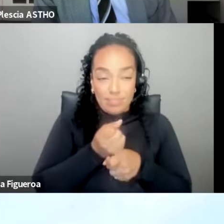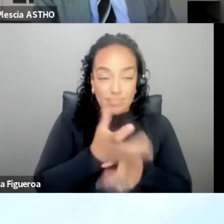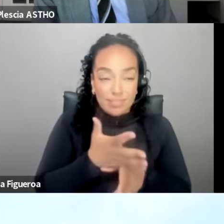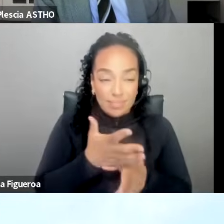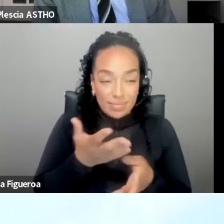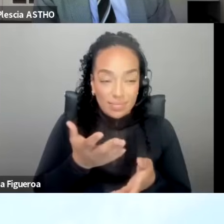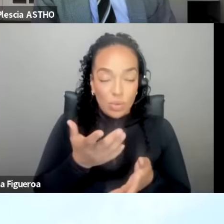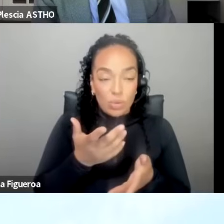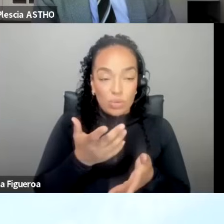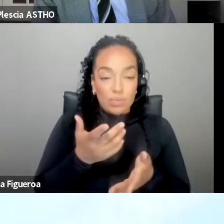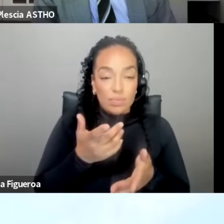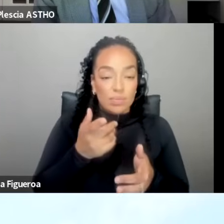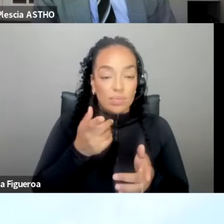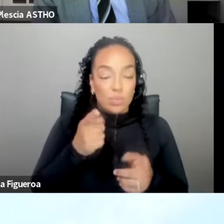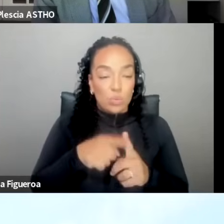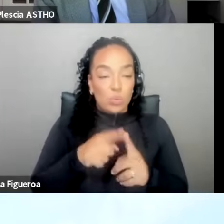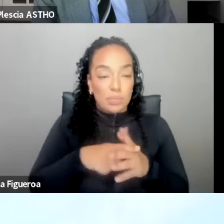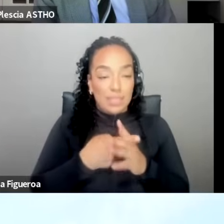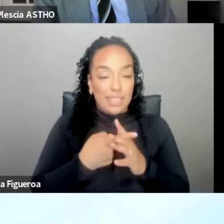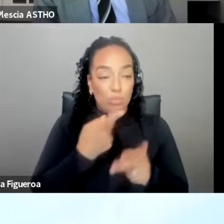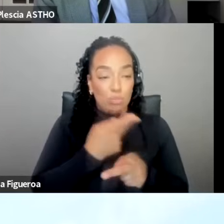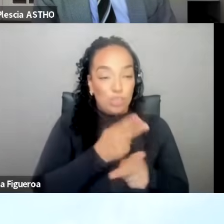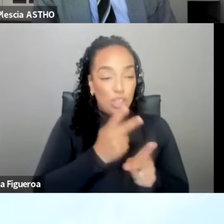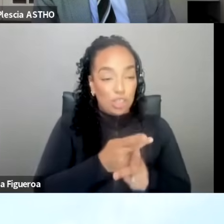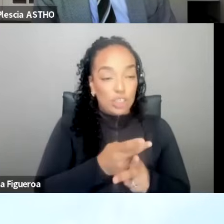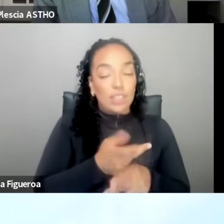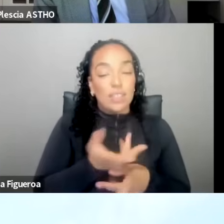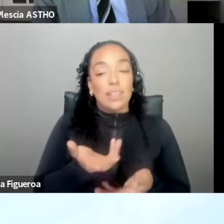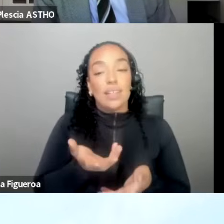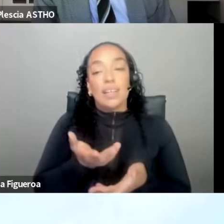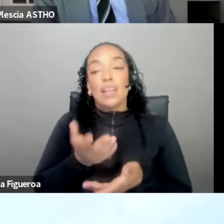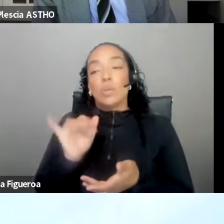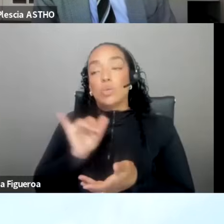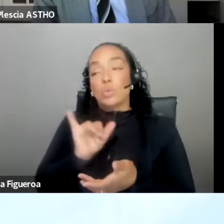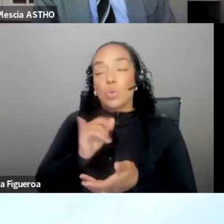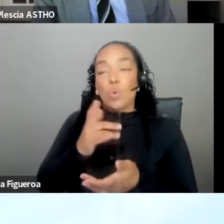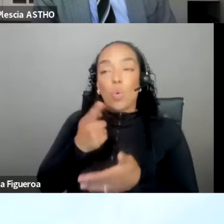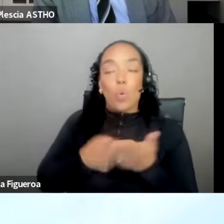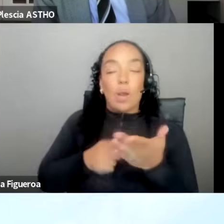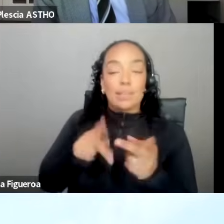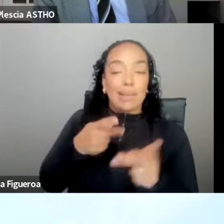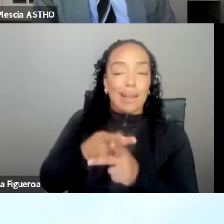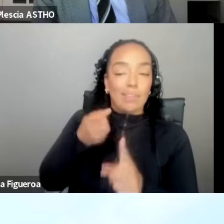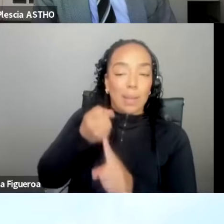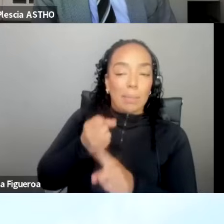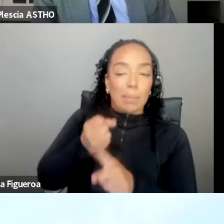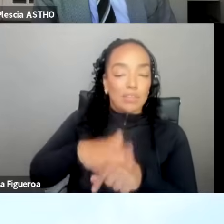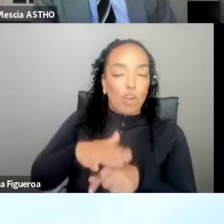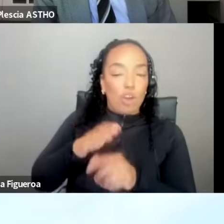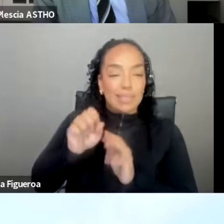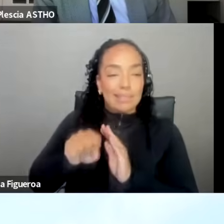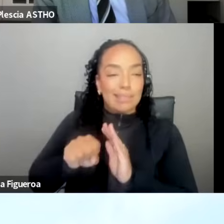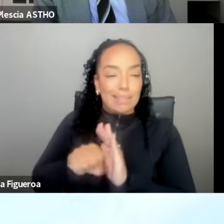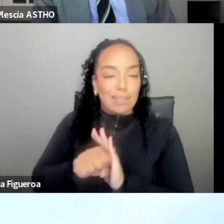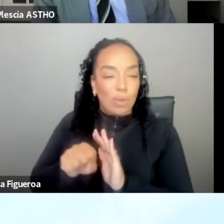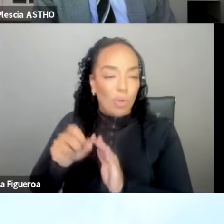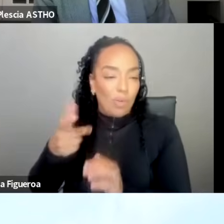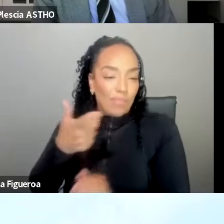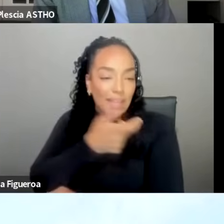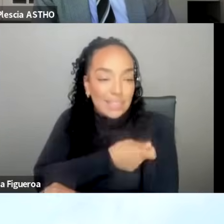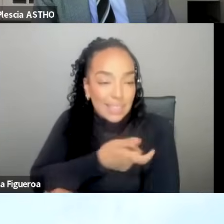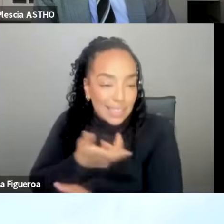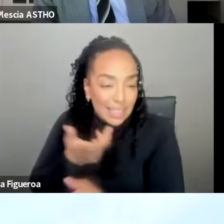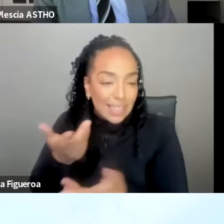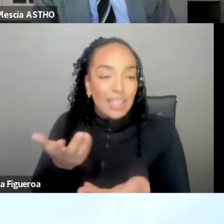production and the impact that would have on seasonal vaccine? And given that it would probably take a long